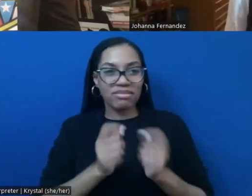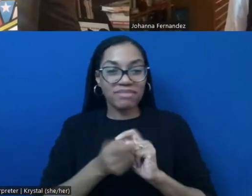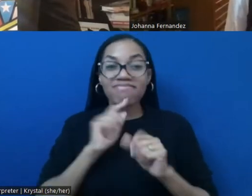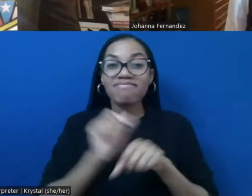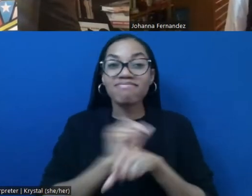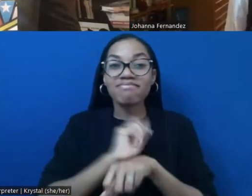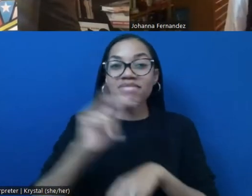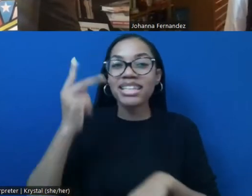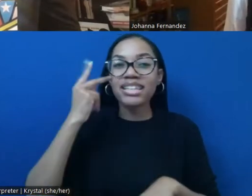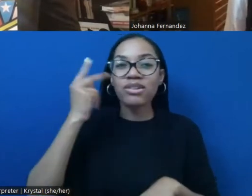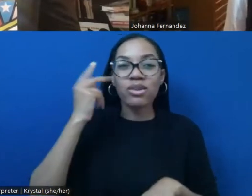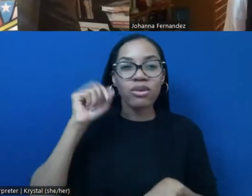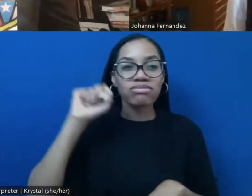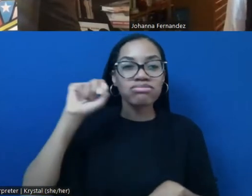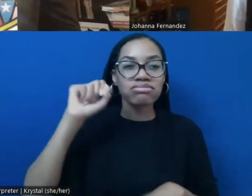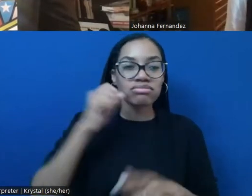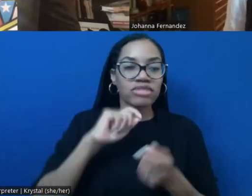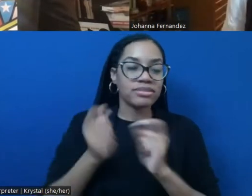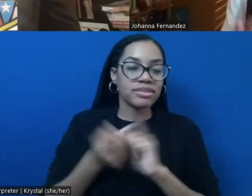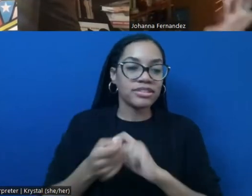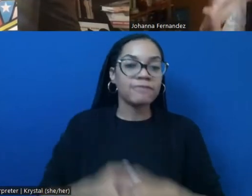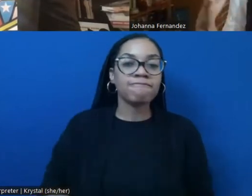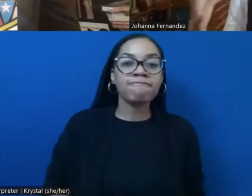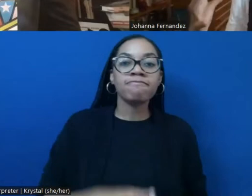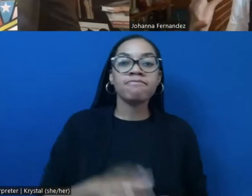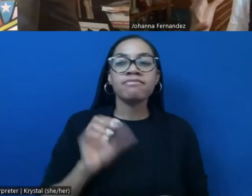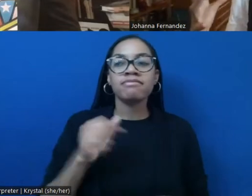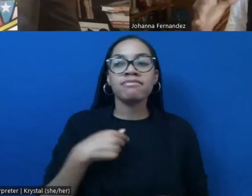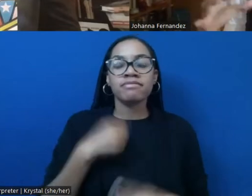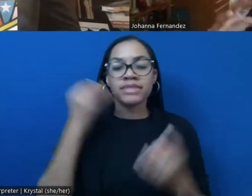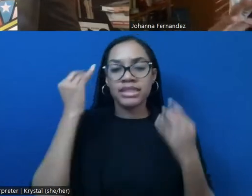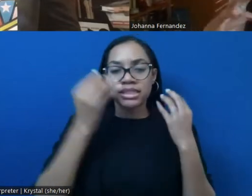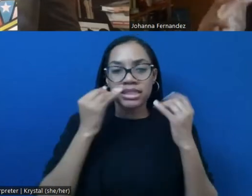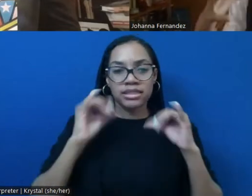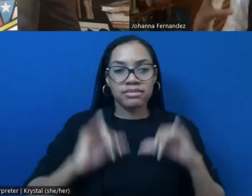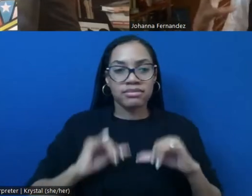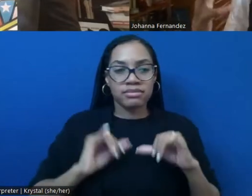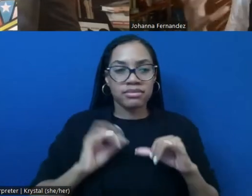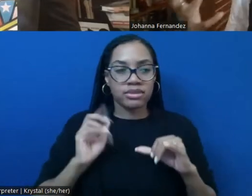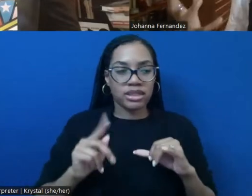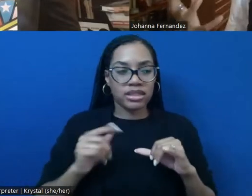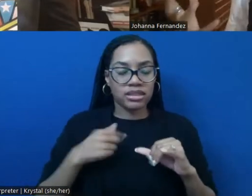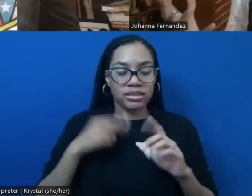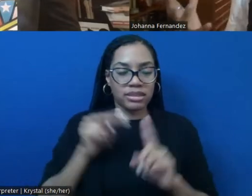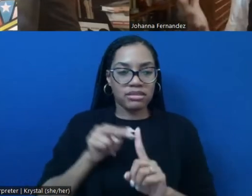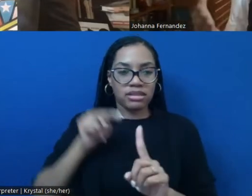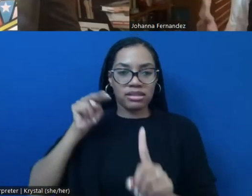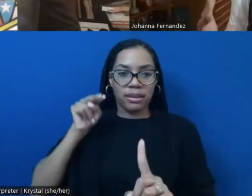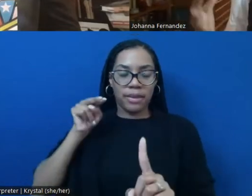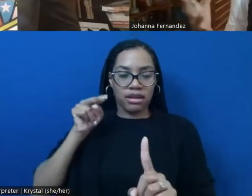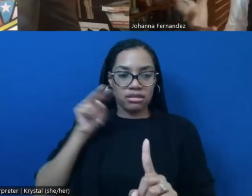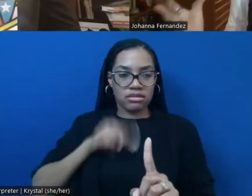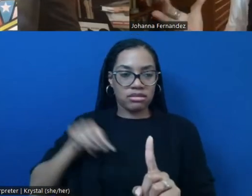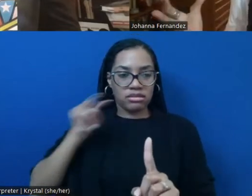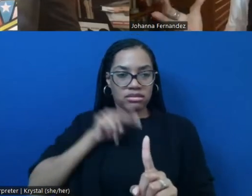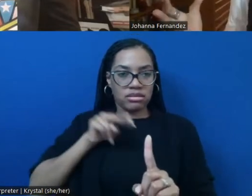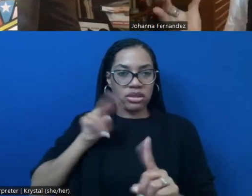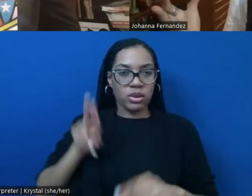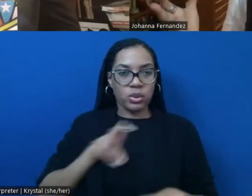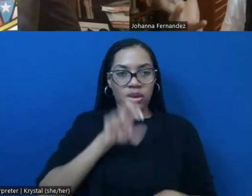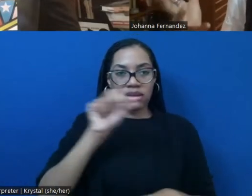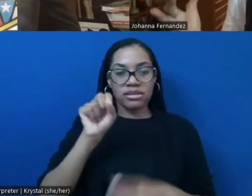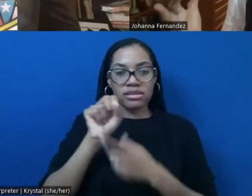thinking about this earlier, I thought, okay, well, let's take a step back. What's going on in the United States, both domestically and